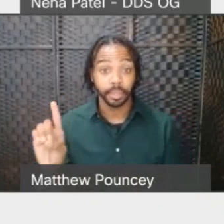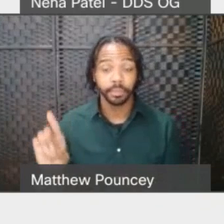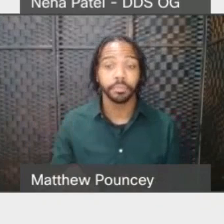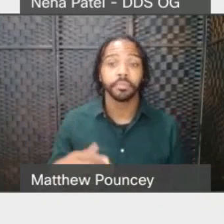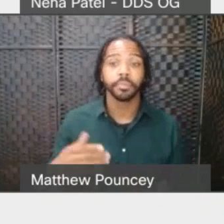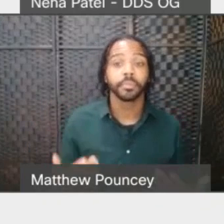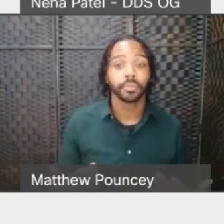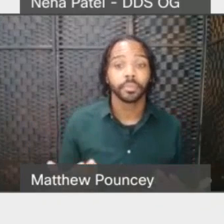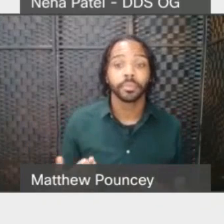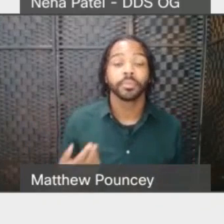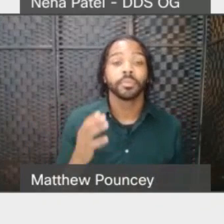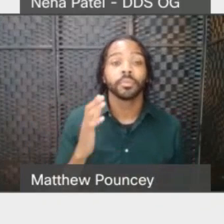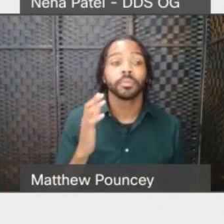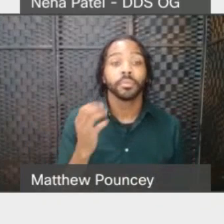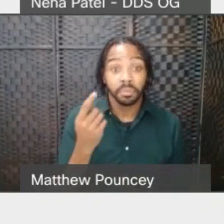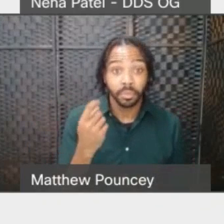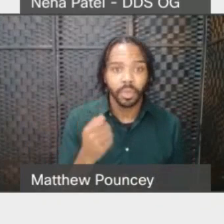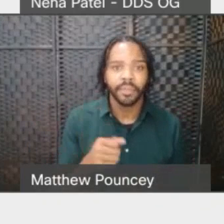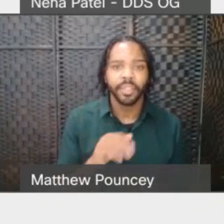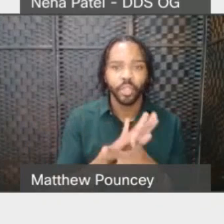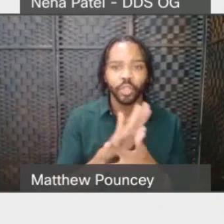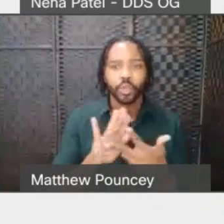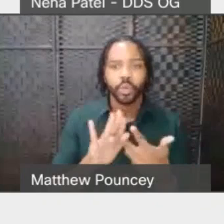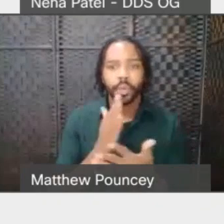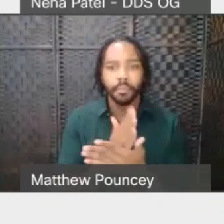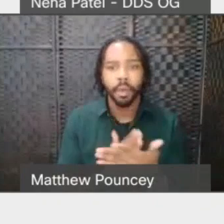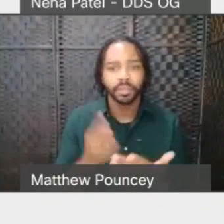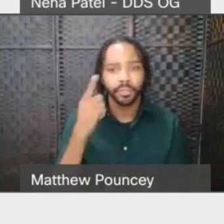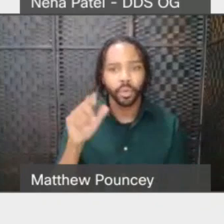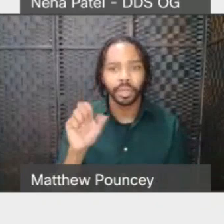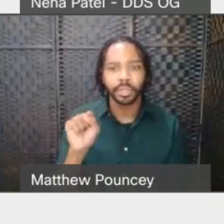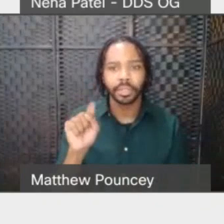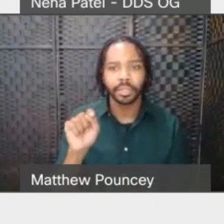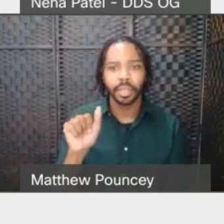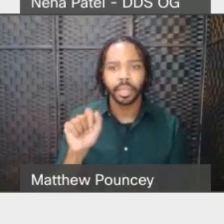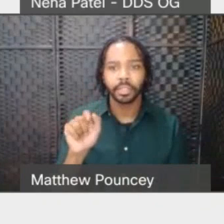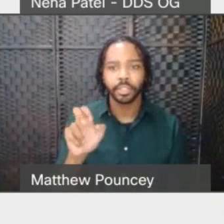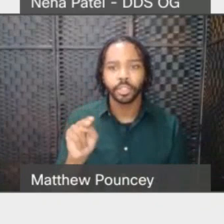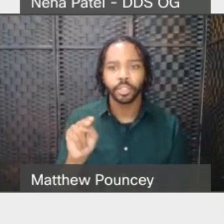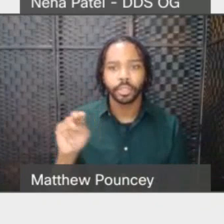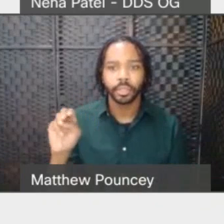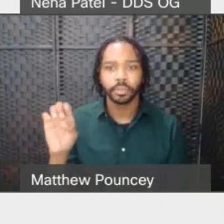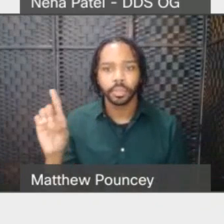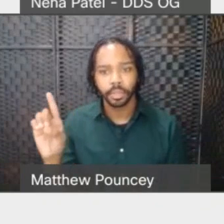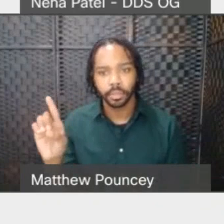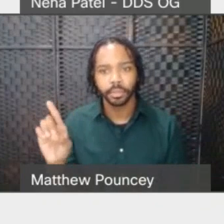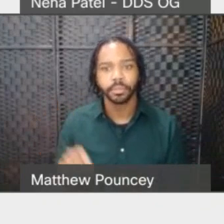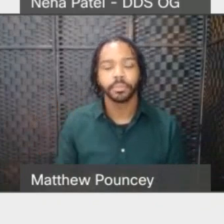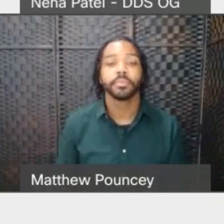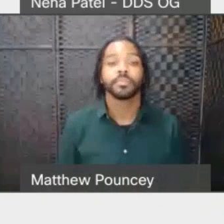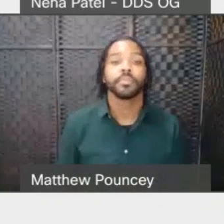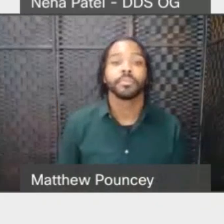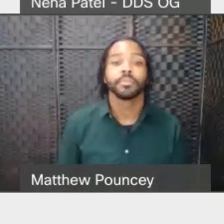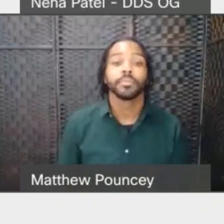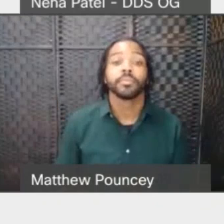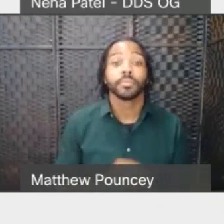a 3-phase process, rolling out Station MD. The population that we're rolling Station MD out to